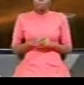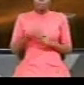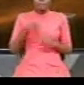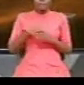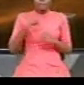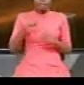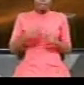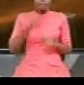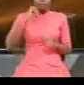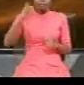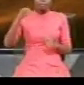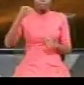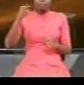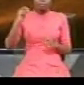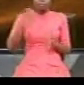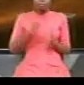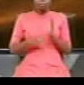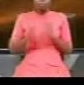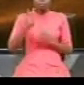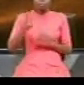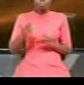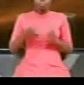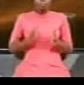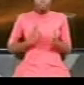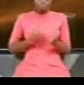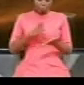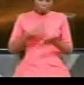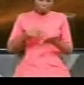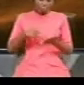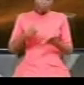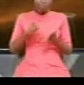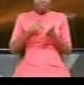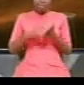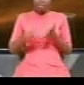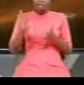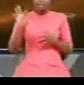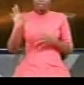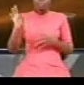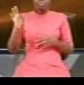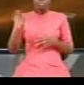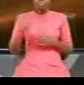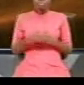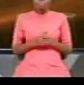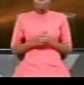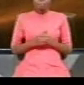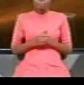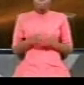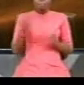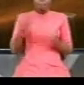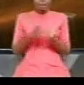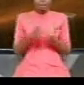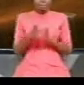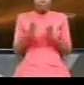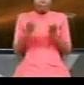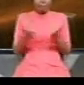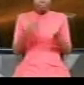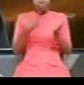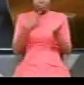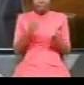chapter 2, let us read in verse 9. The Bible is